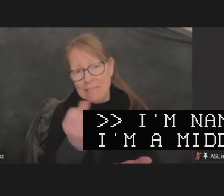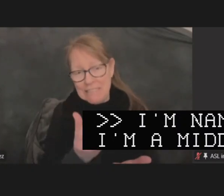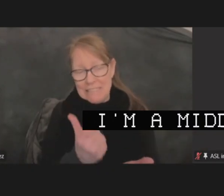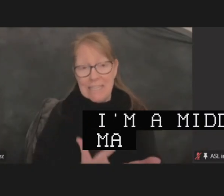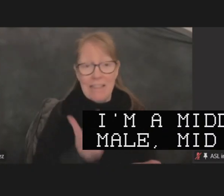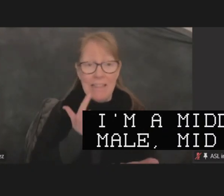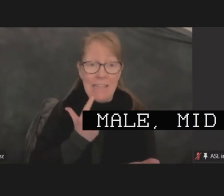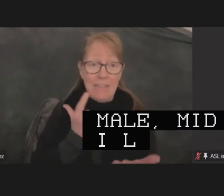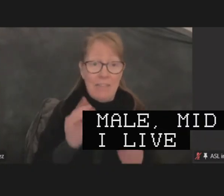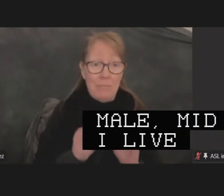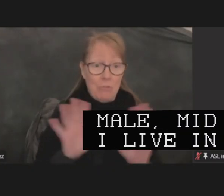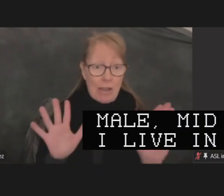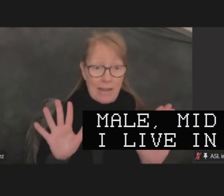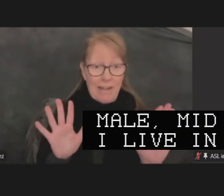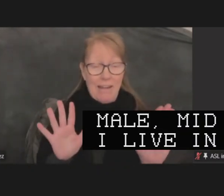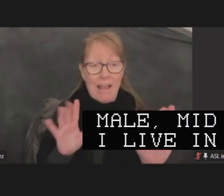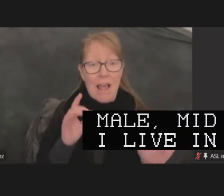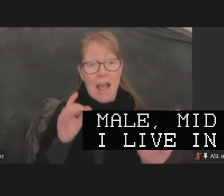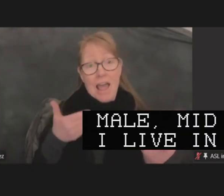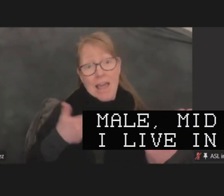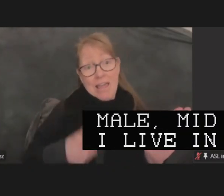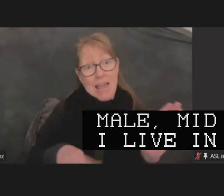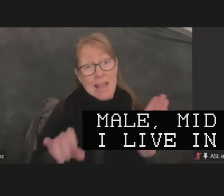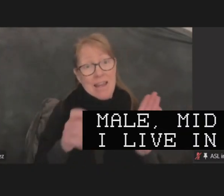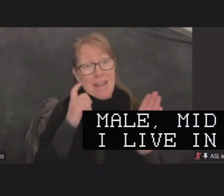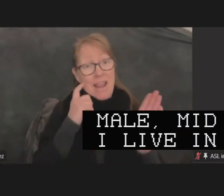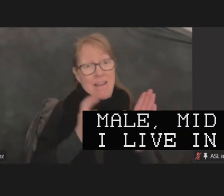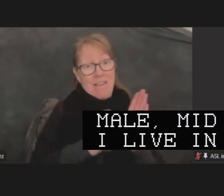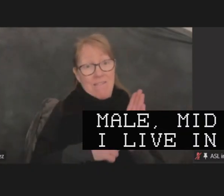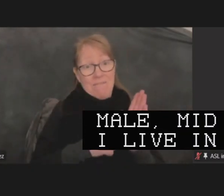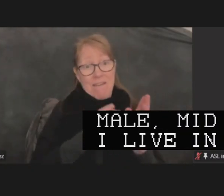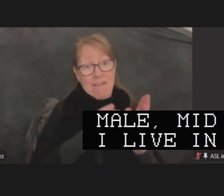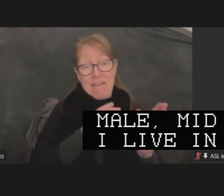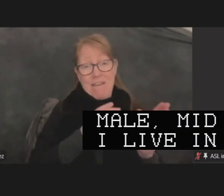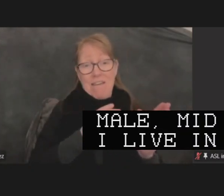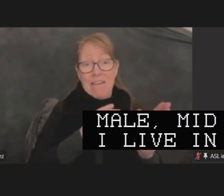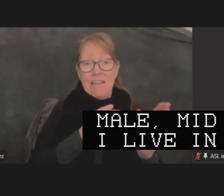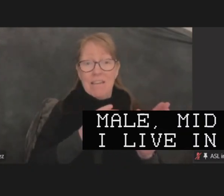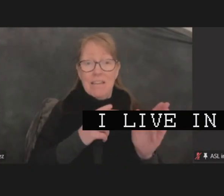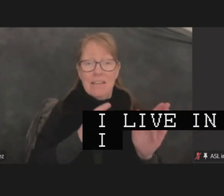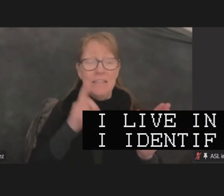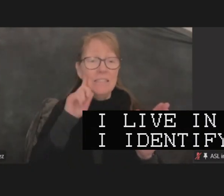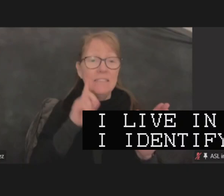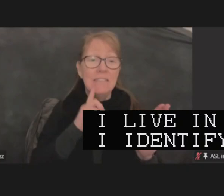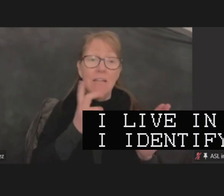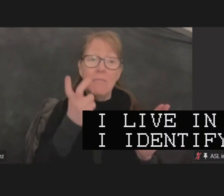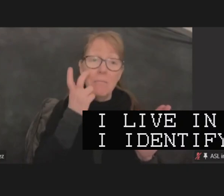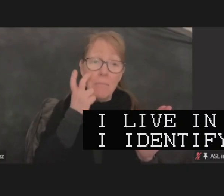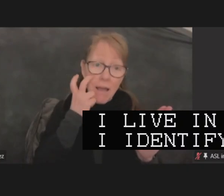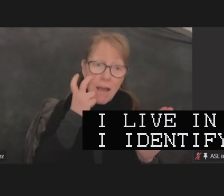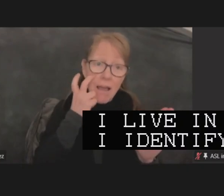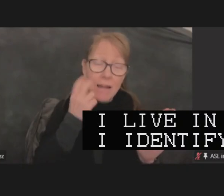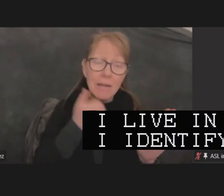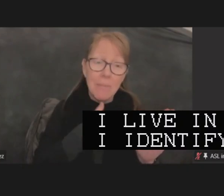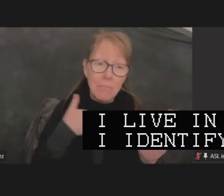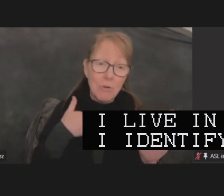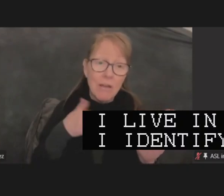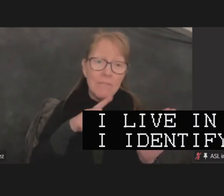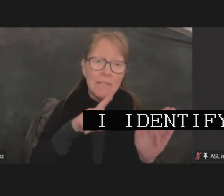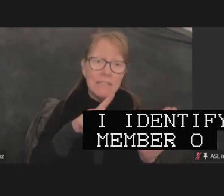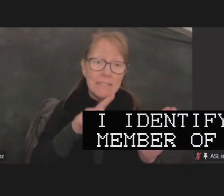I identify as a deaf-blind member of the disability community,